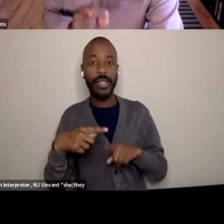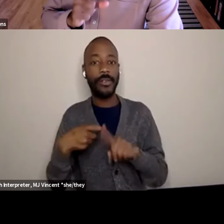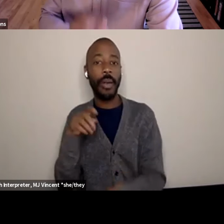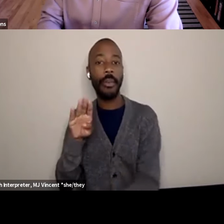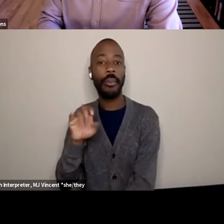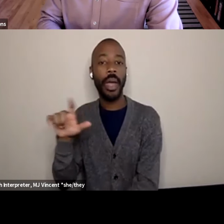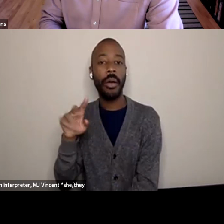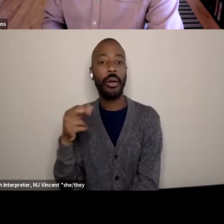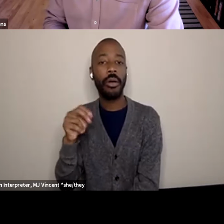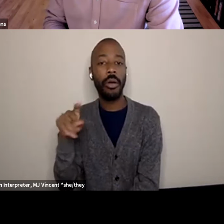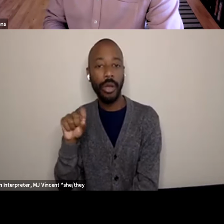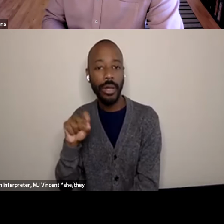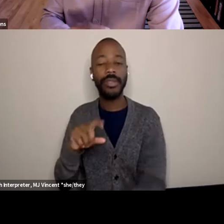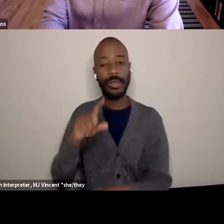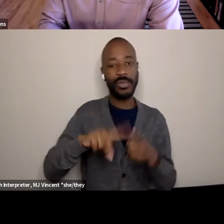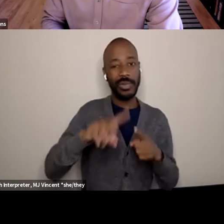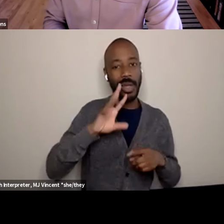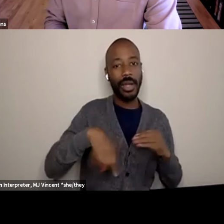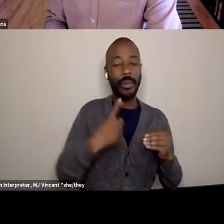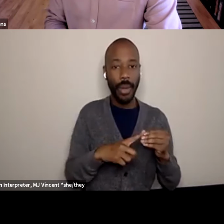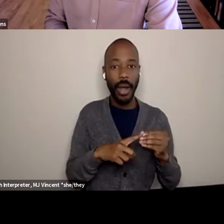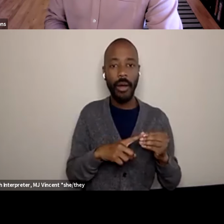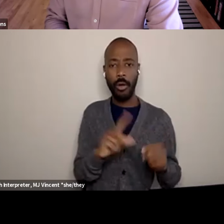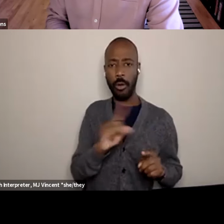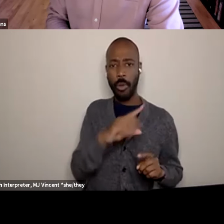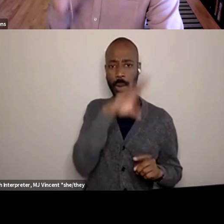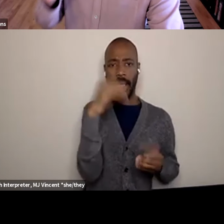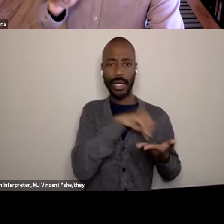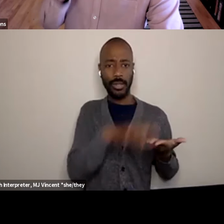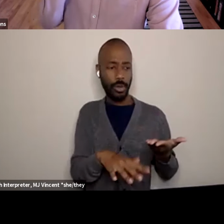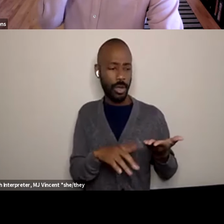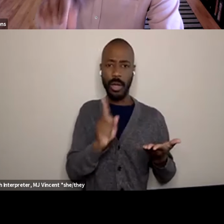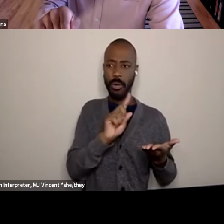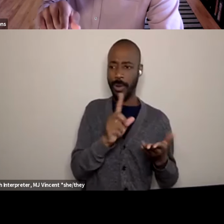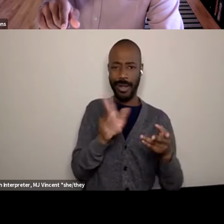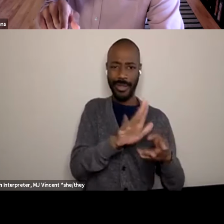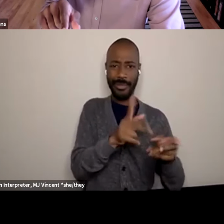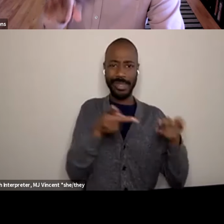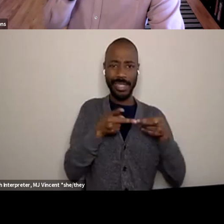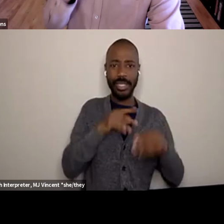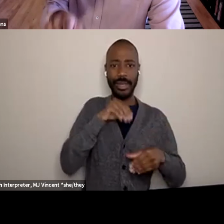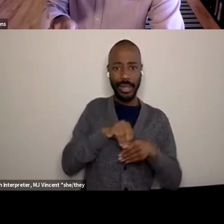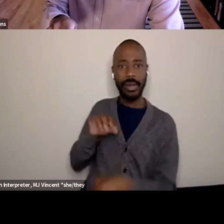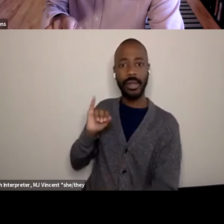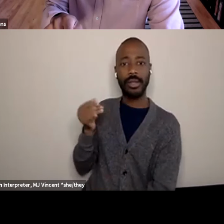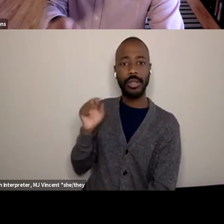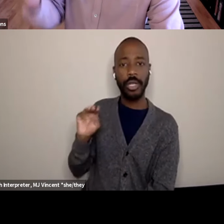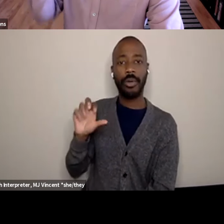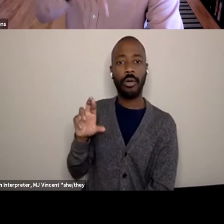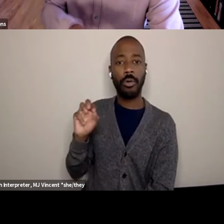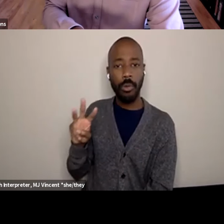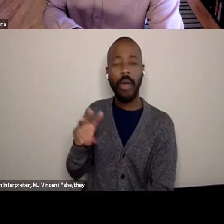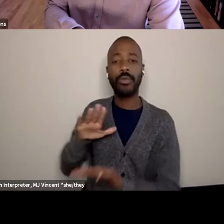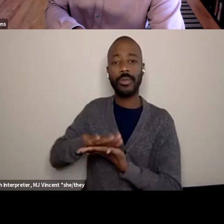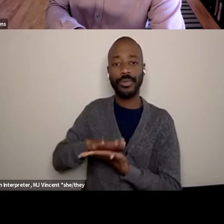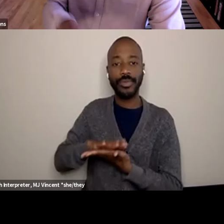Black students' positionality in the context of Jim Crow schools, right? Their politics of looking back, right, and seeing these things, and then